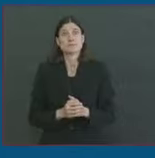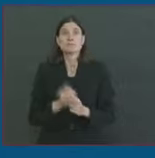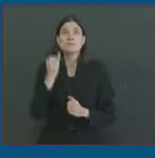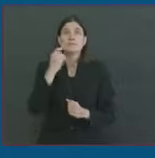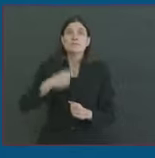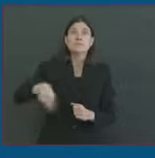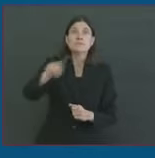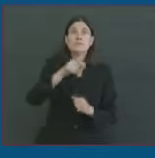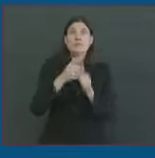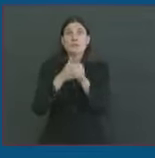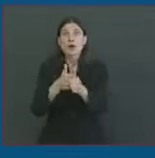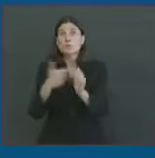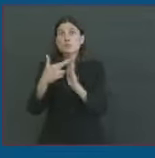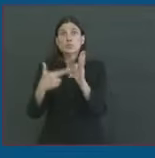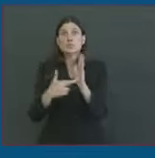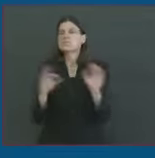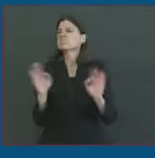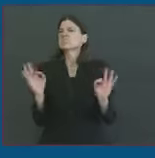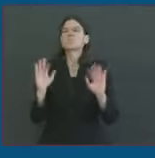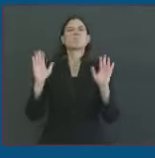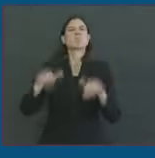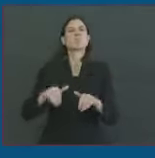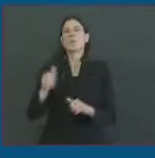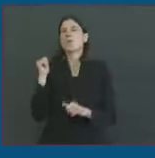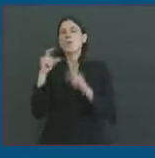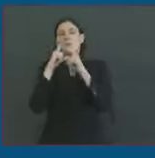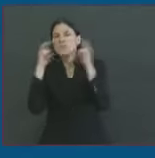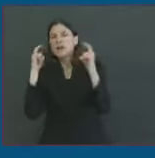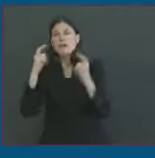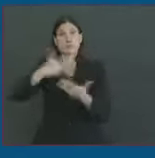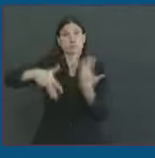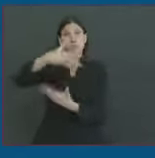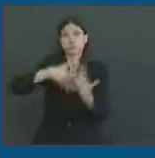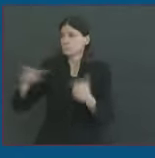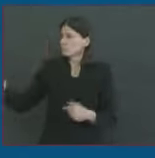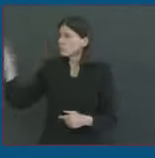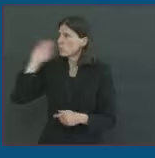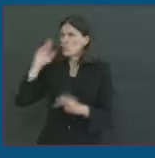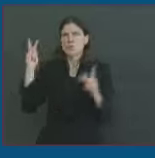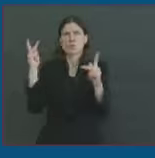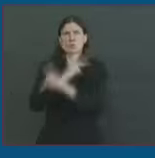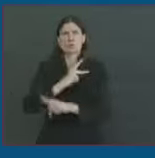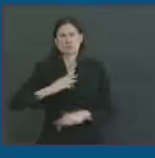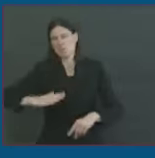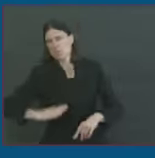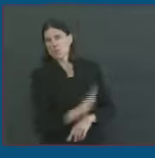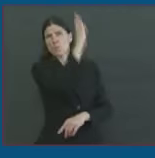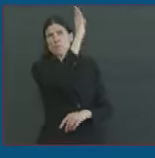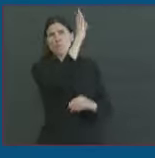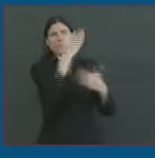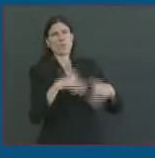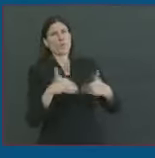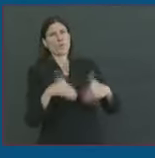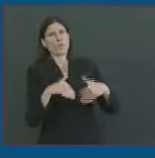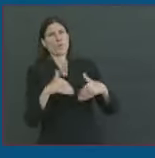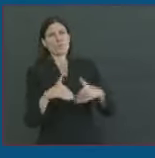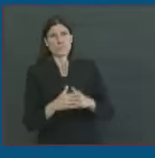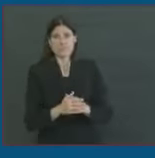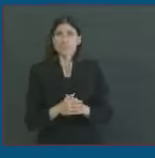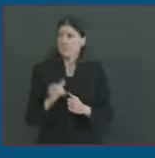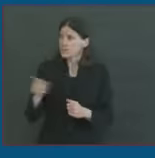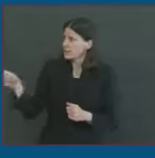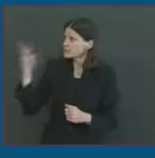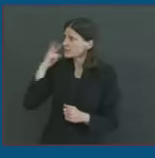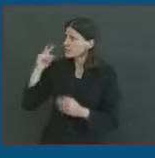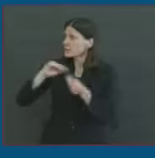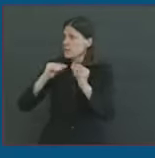these measures and complied with them when we did. So it's tough, but it's working, and I want to say thank you.